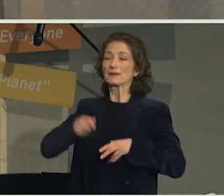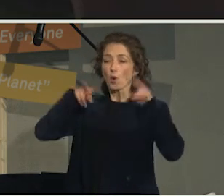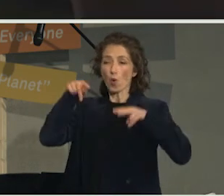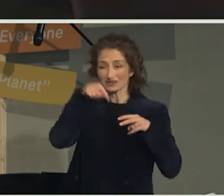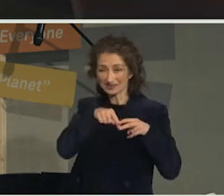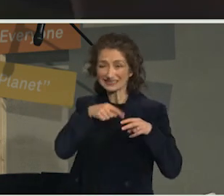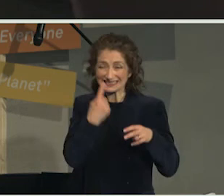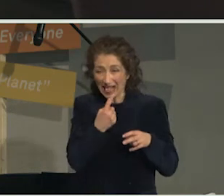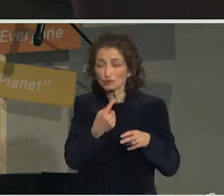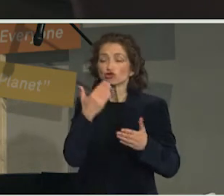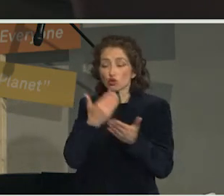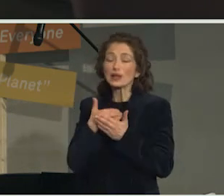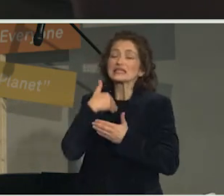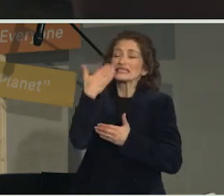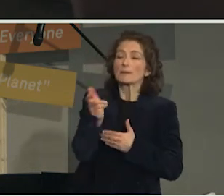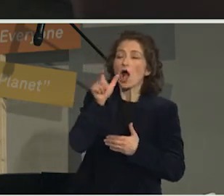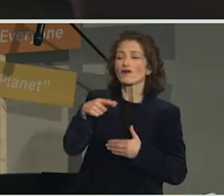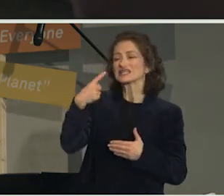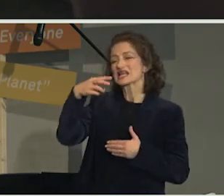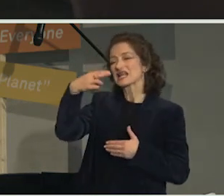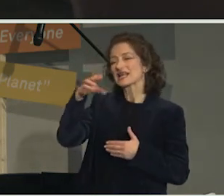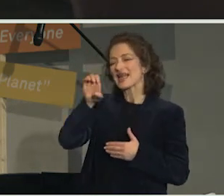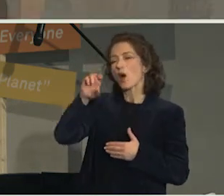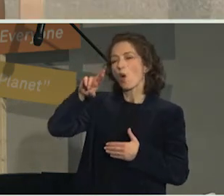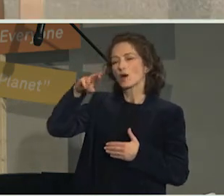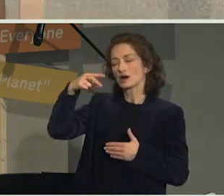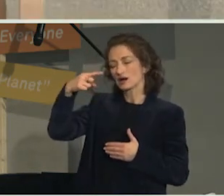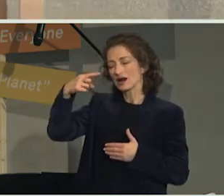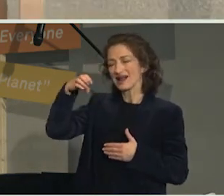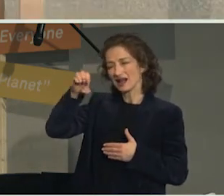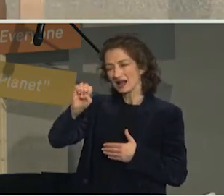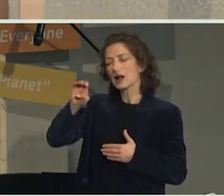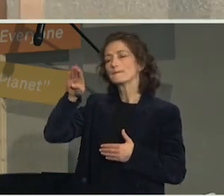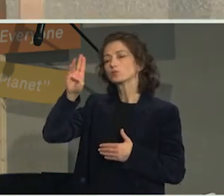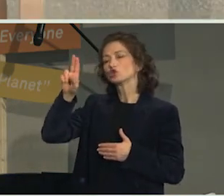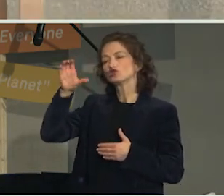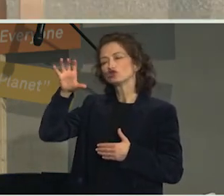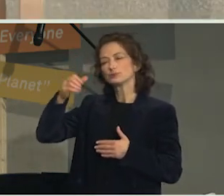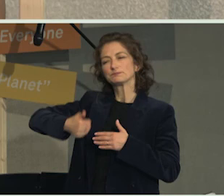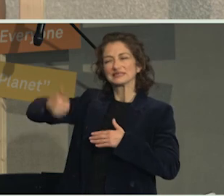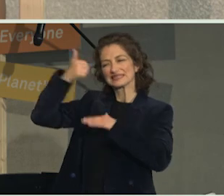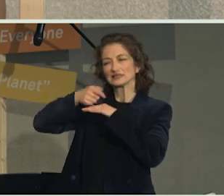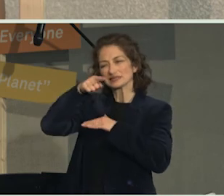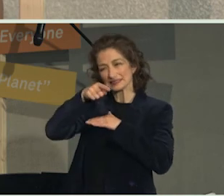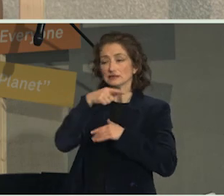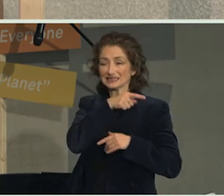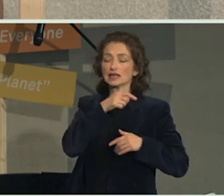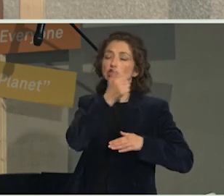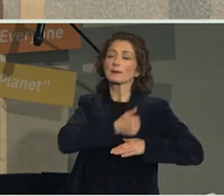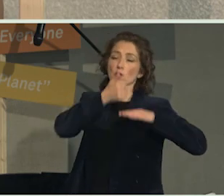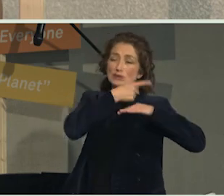Ooh. George Bush gave us the war in Iraq. We wouldn't have had that without George